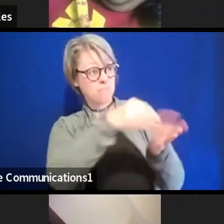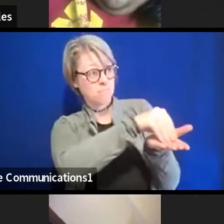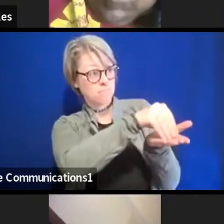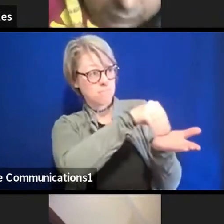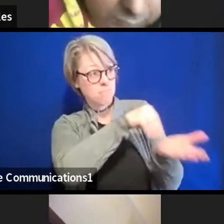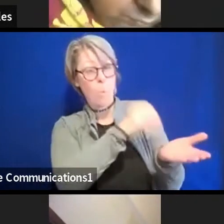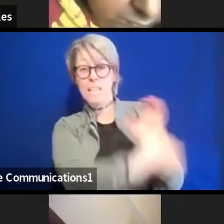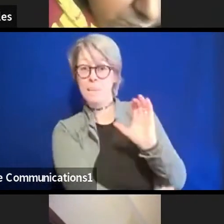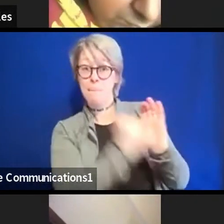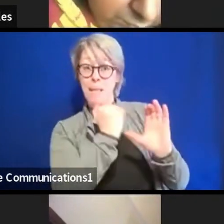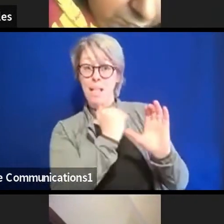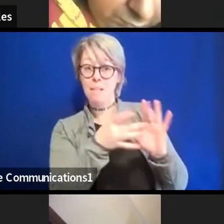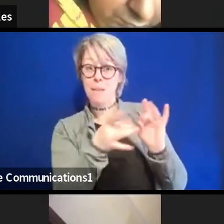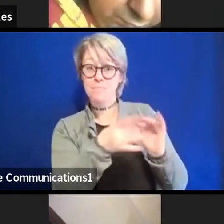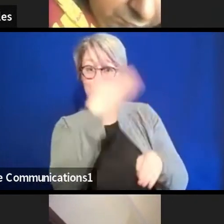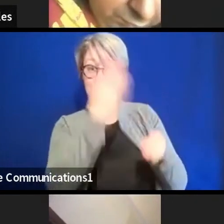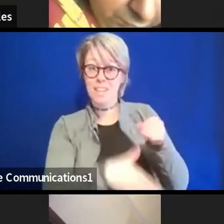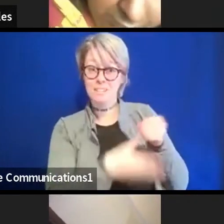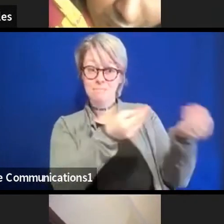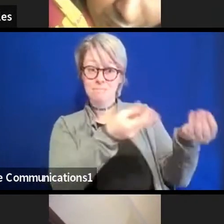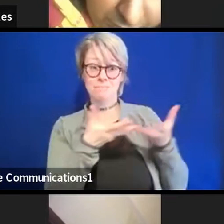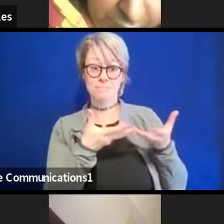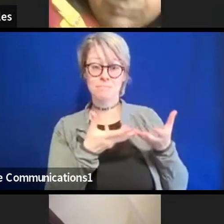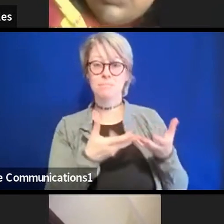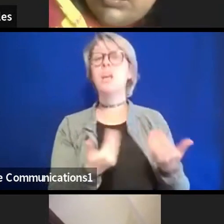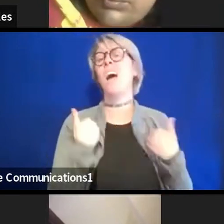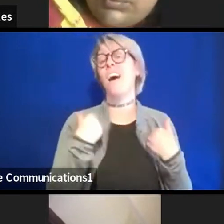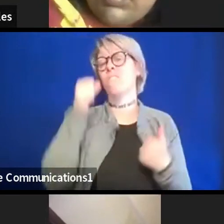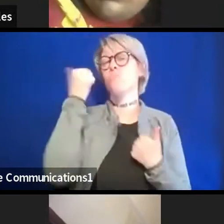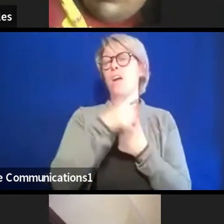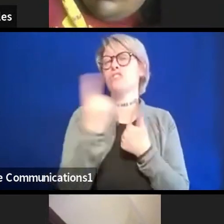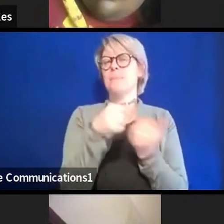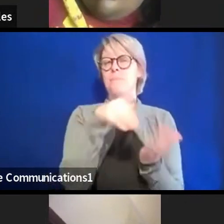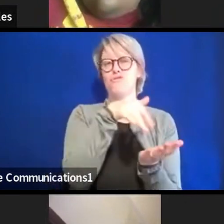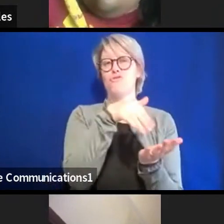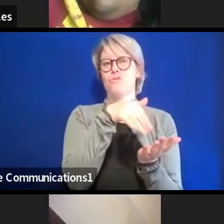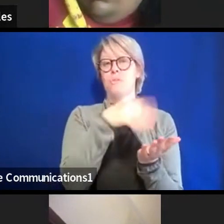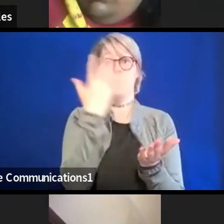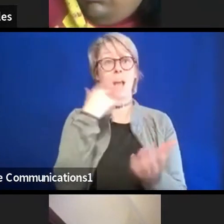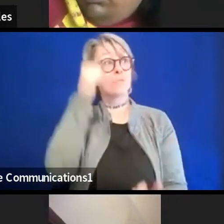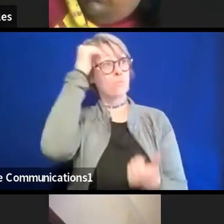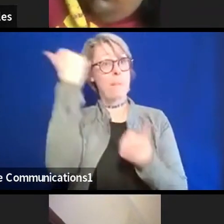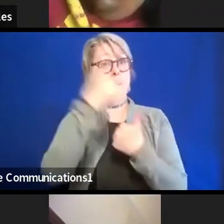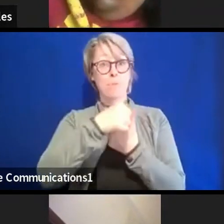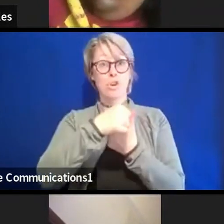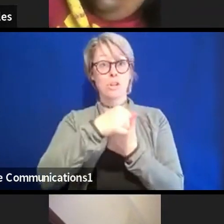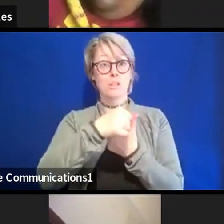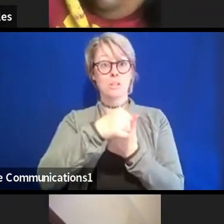me something, a quick message. So I'll have a reminder, as I'm not really good with, what would you